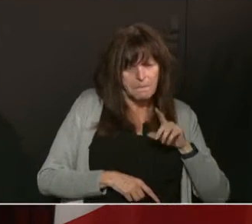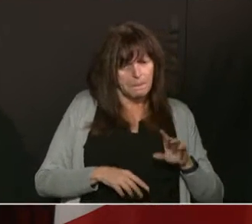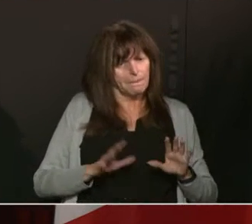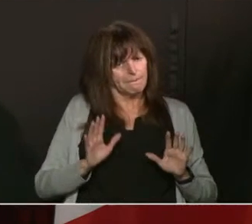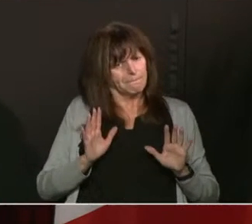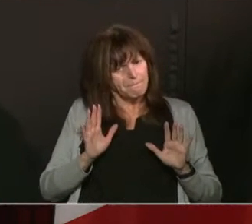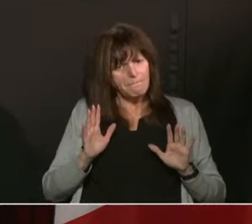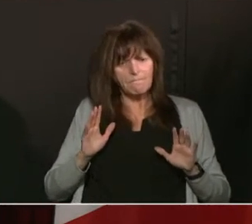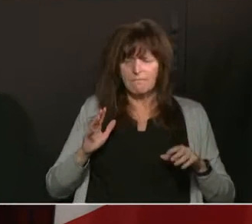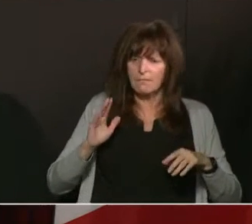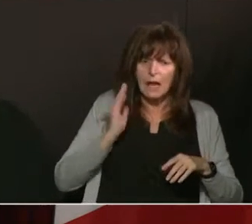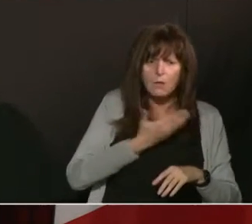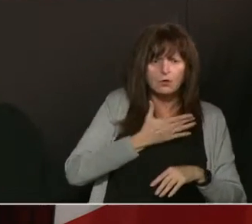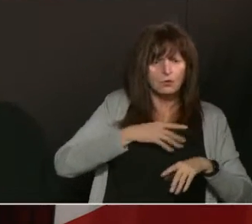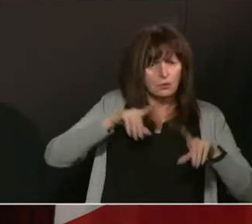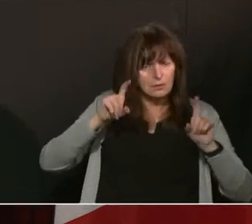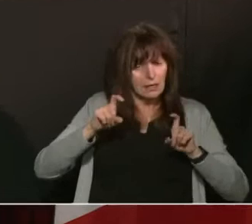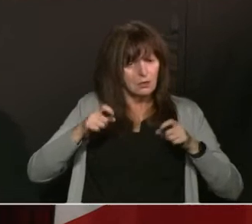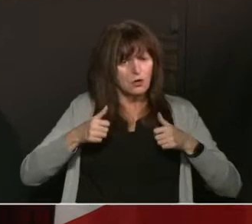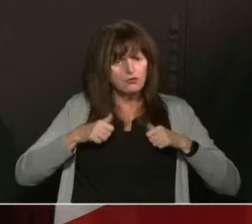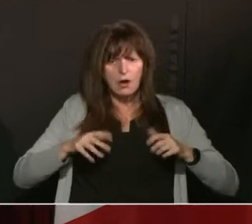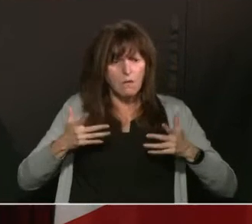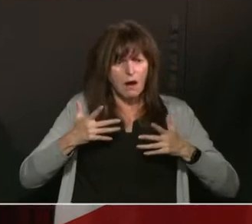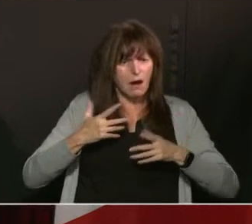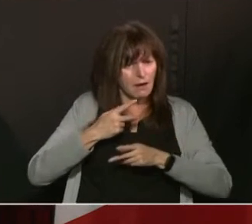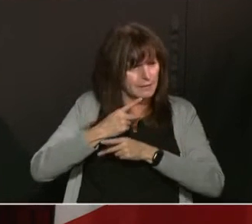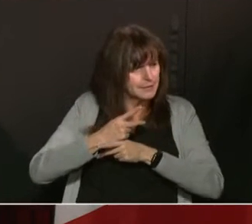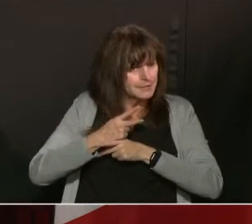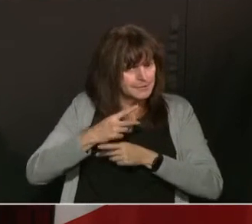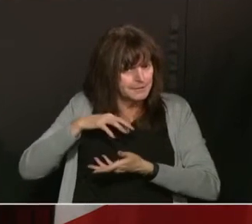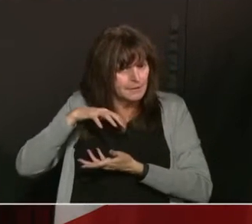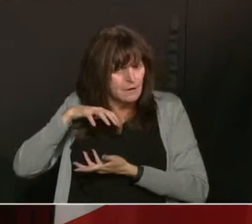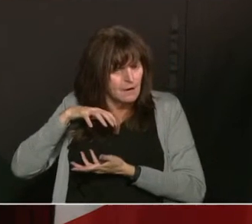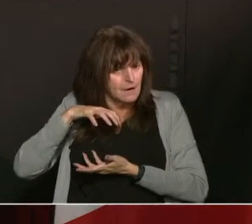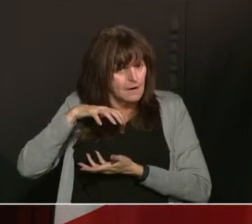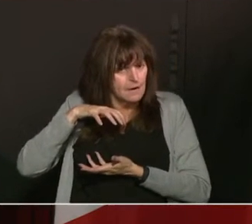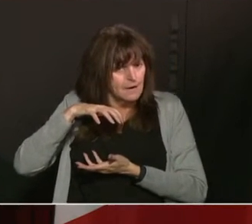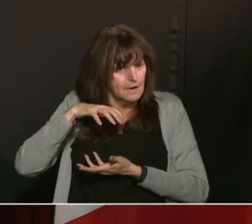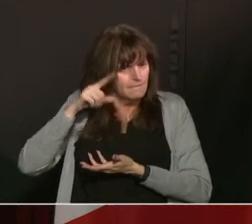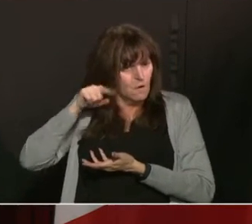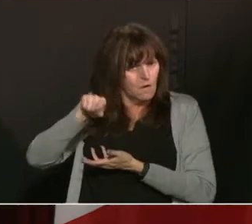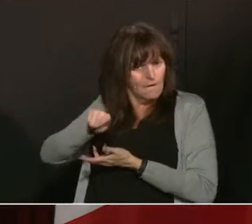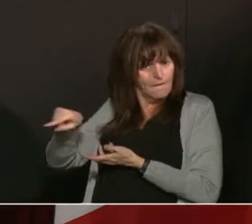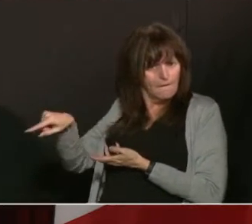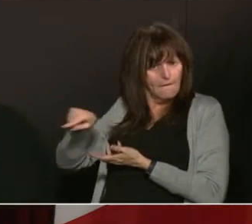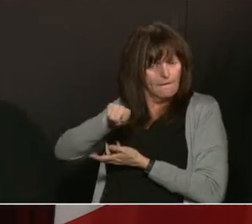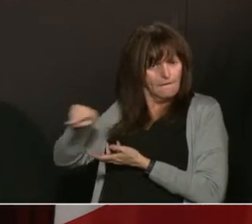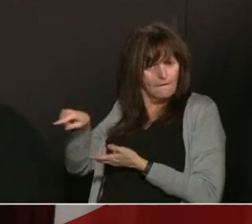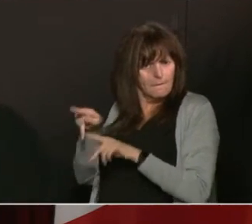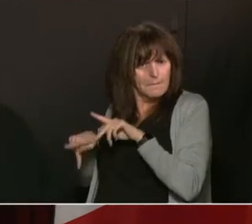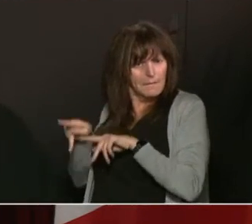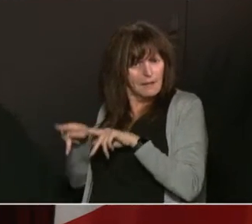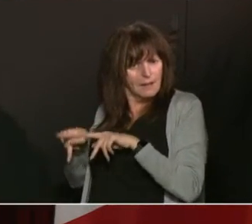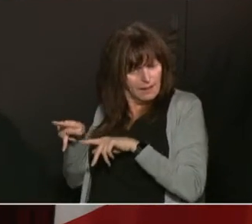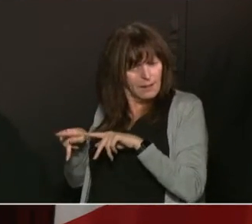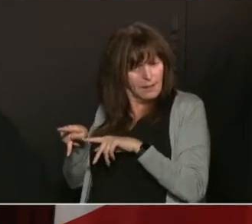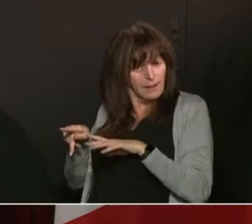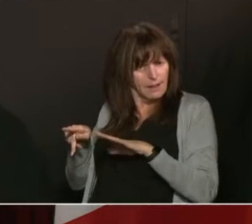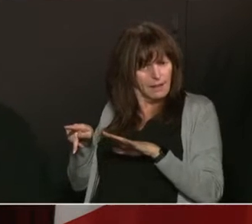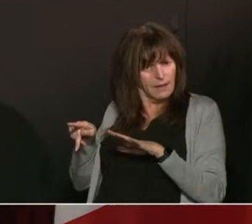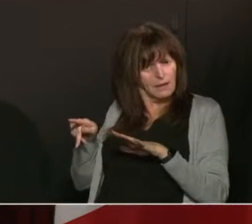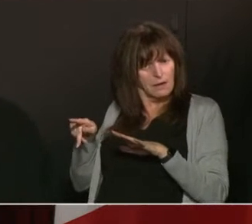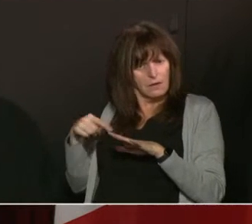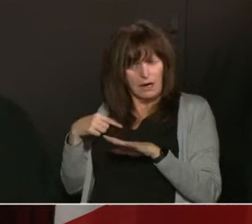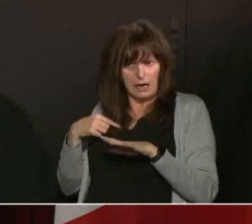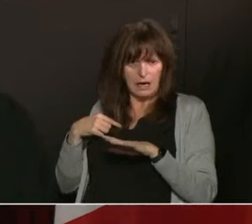for healthcare workers to keep them present, and we anticipate increased case numbers in January, where that would be a risk,